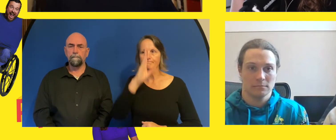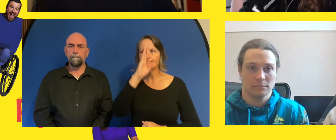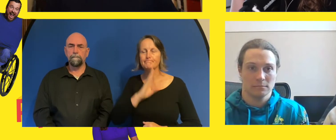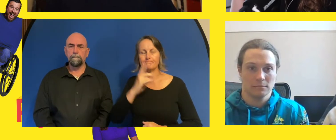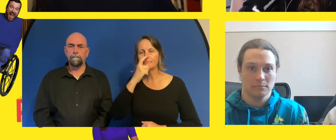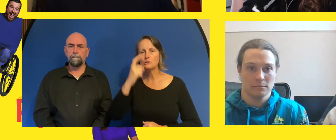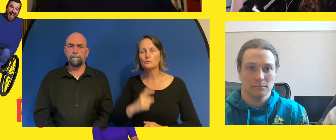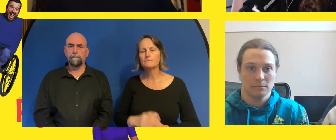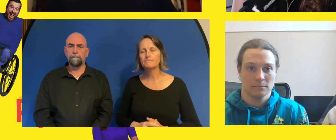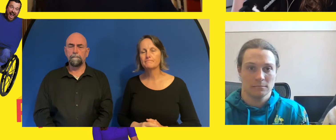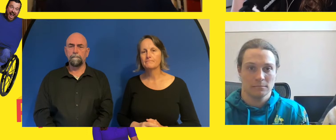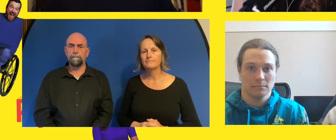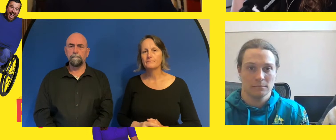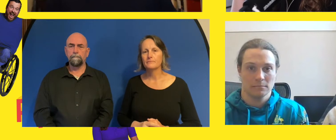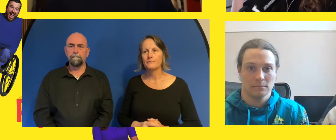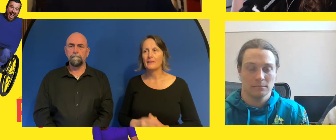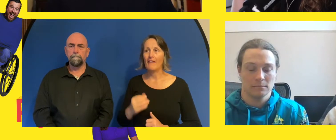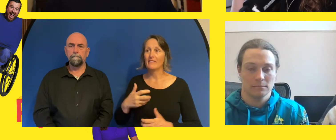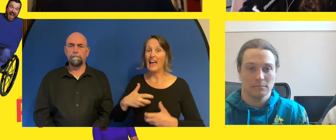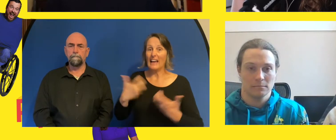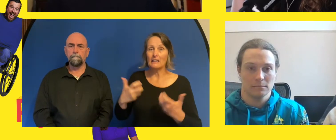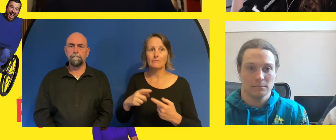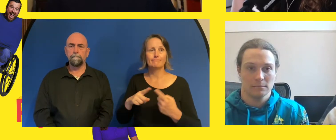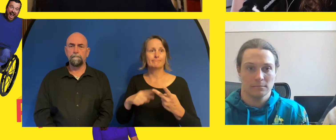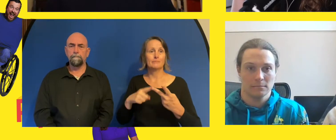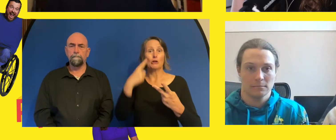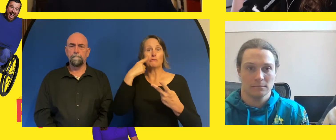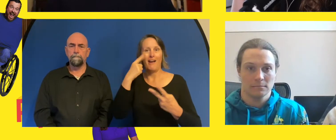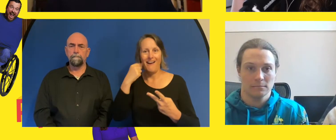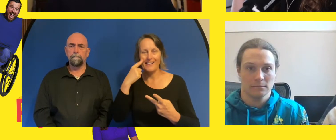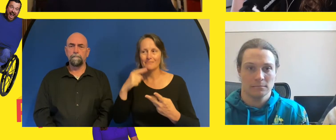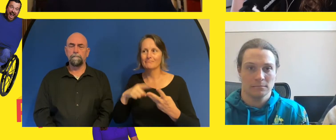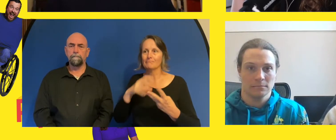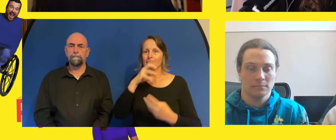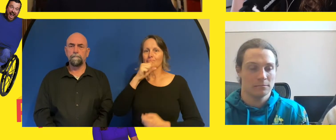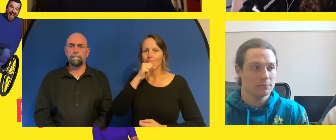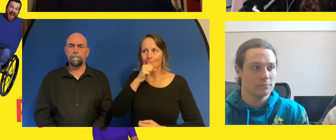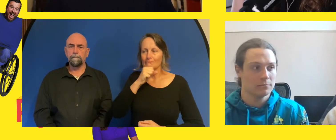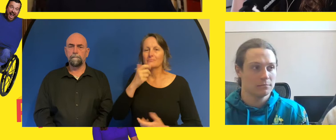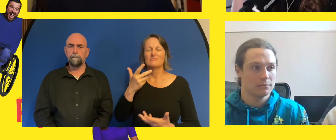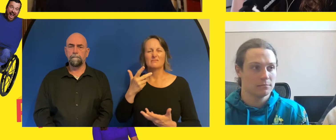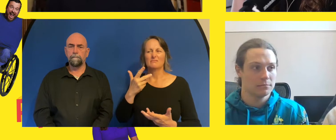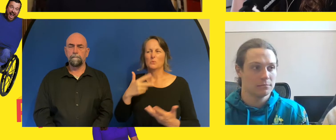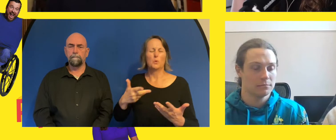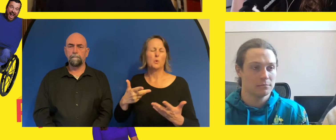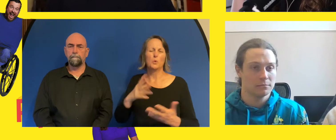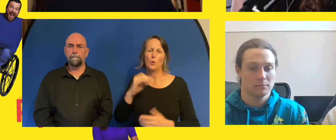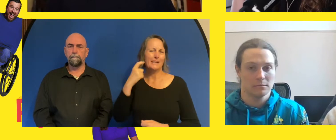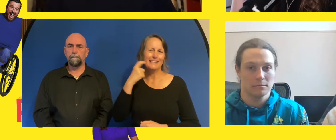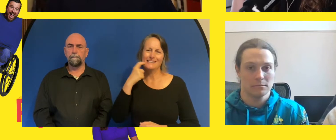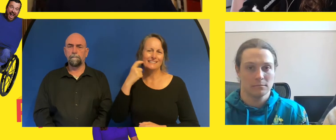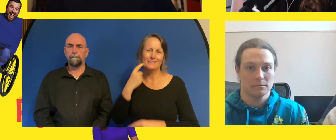incredibly serious and somber. Yes, there was anger. Yes, there were tears. There were people that were getting choked up trying to speak about